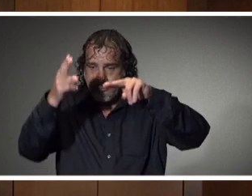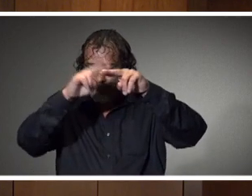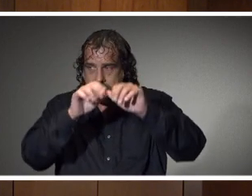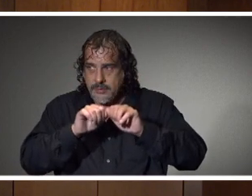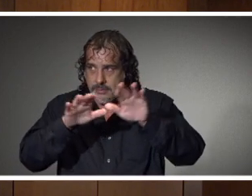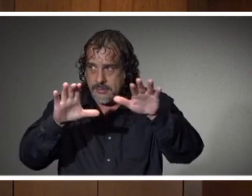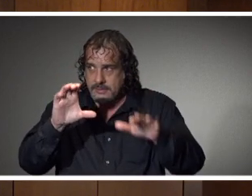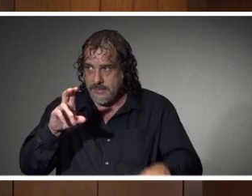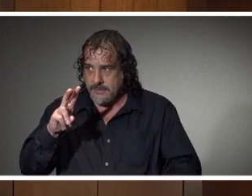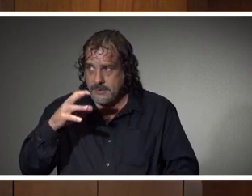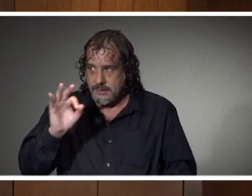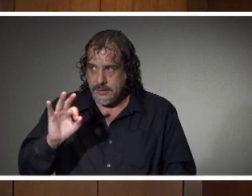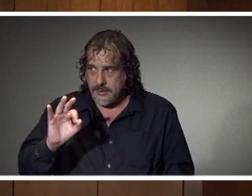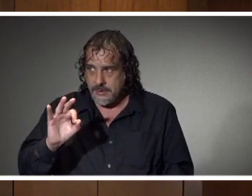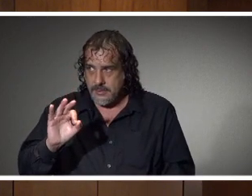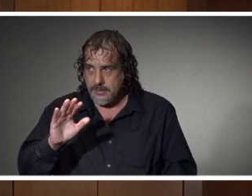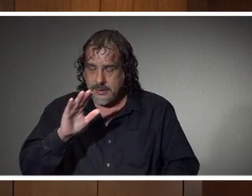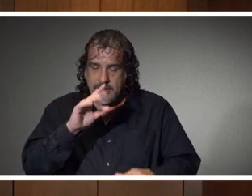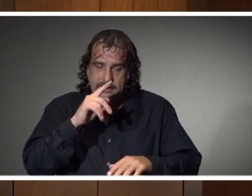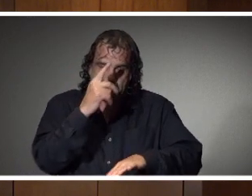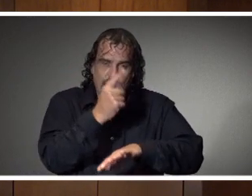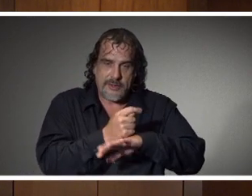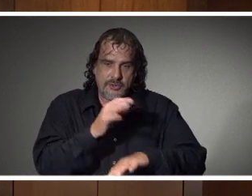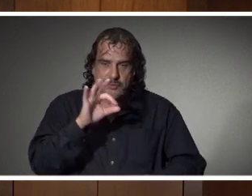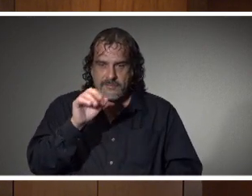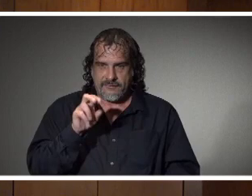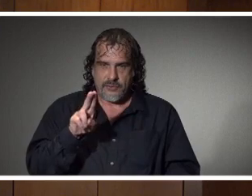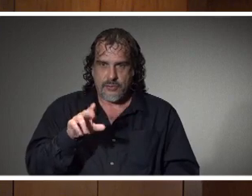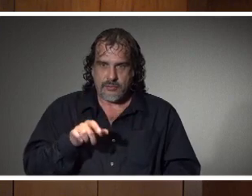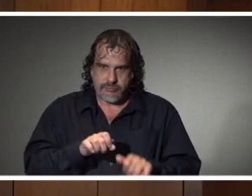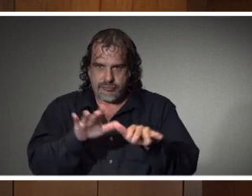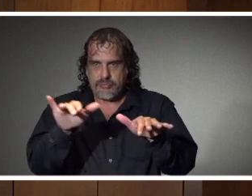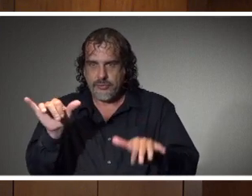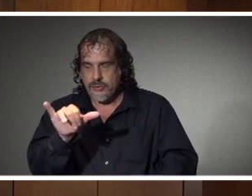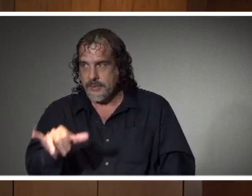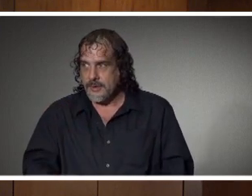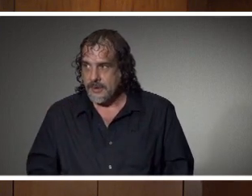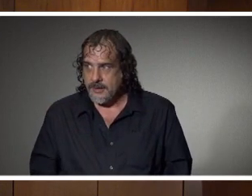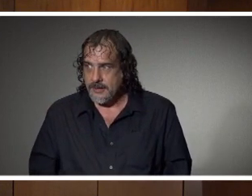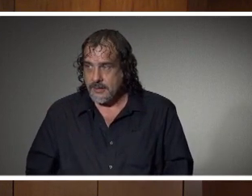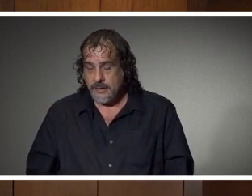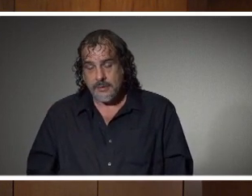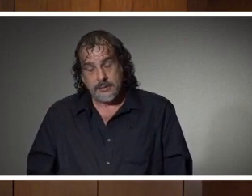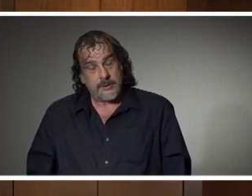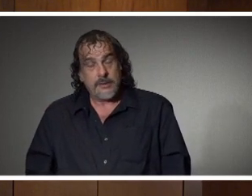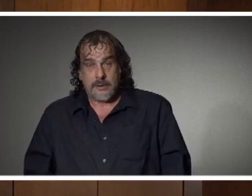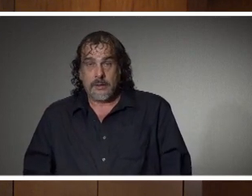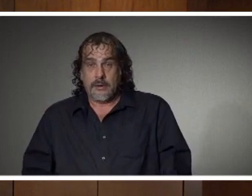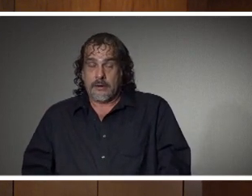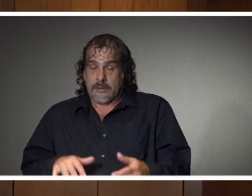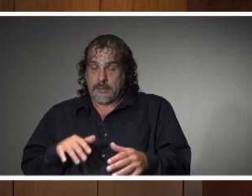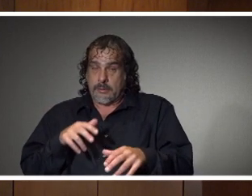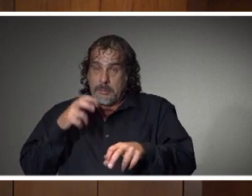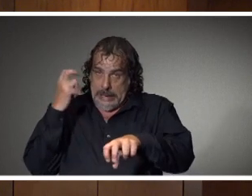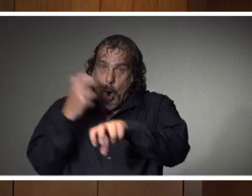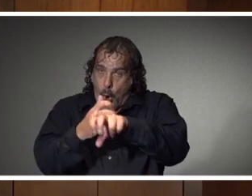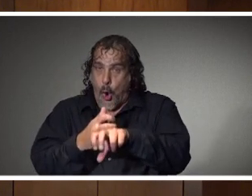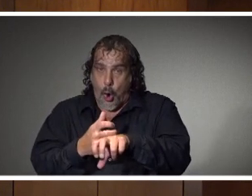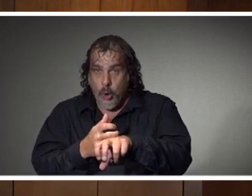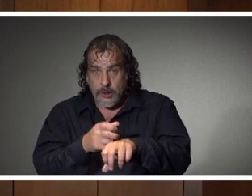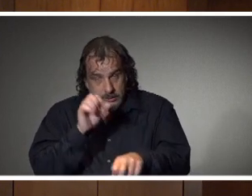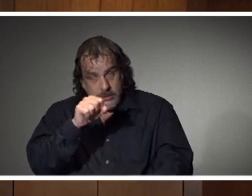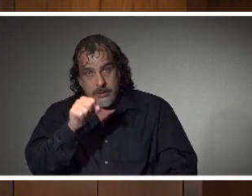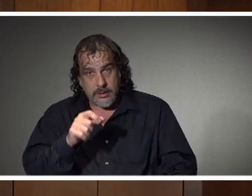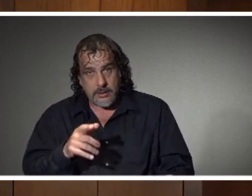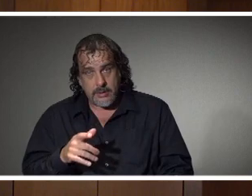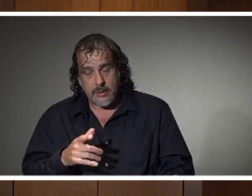flu, traditional flu outbreak that we've had? It's going to be hard. There's no doubt about it. You know, one of the good